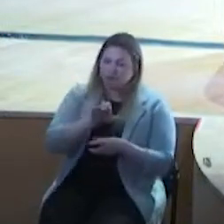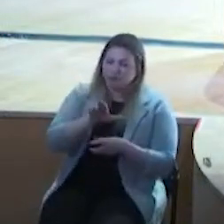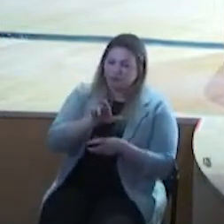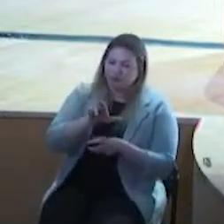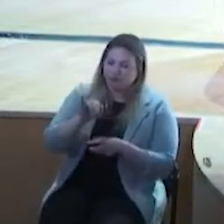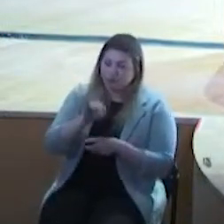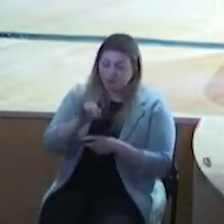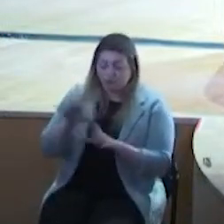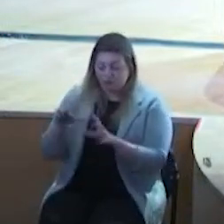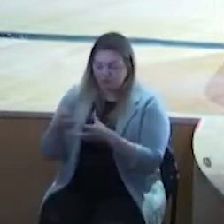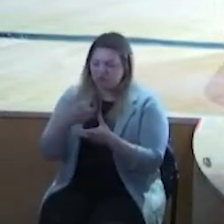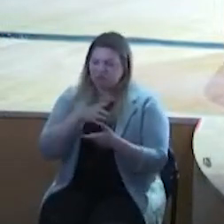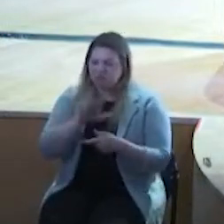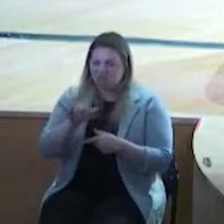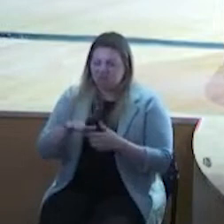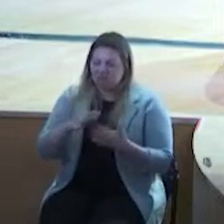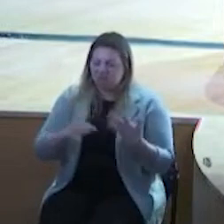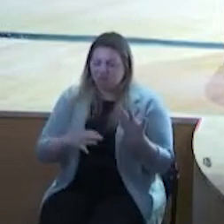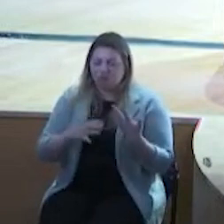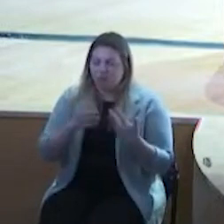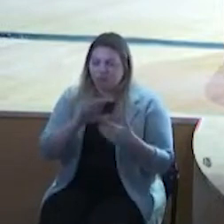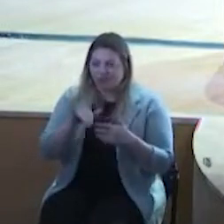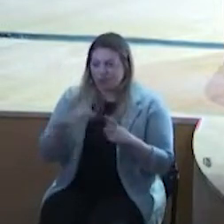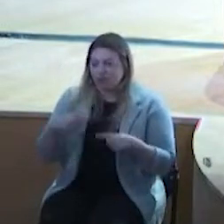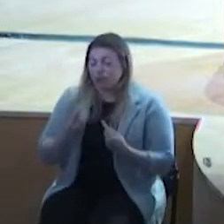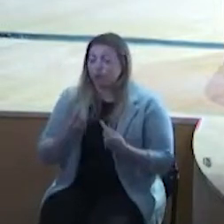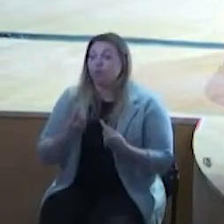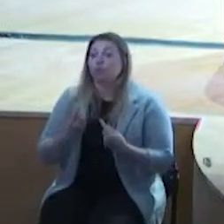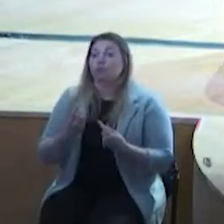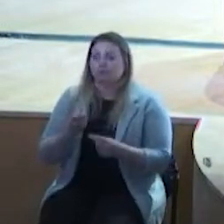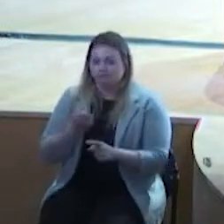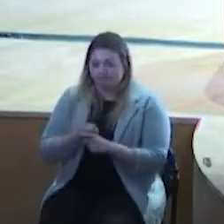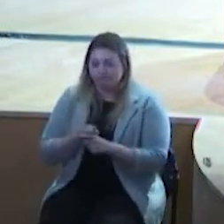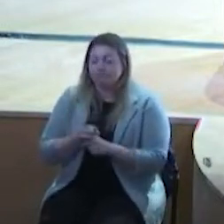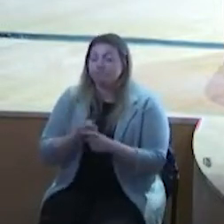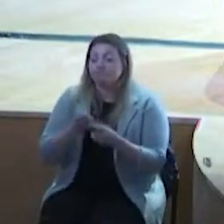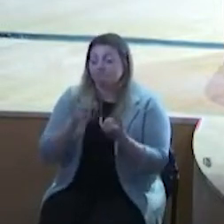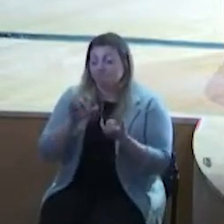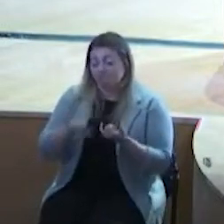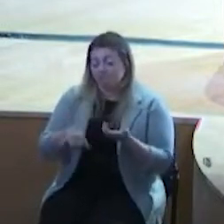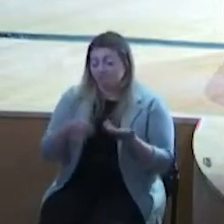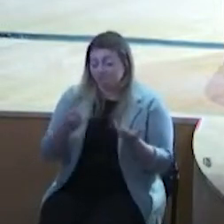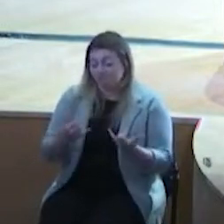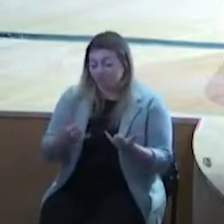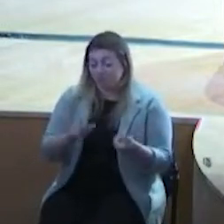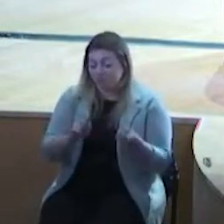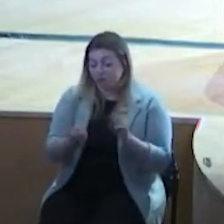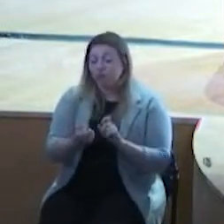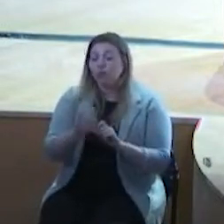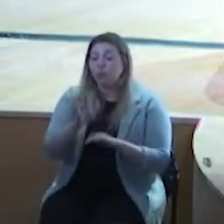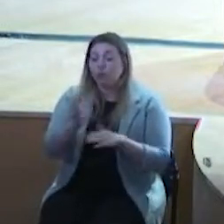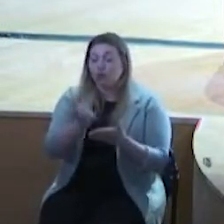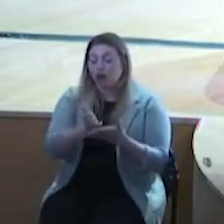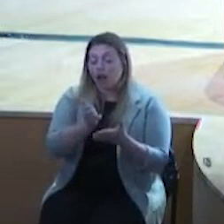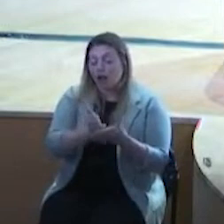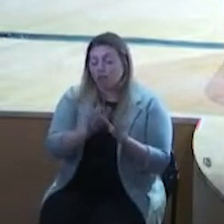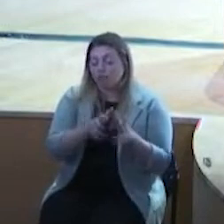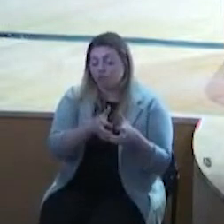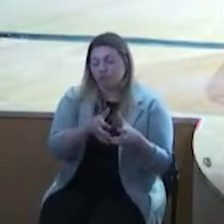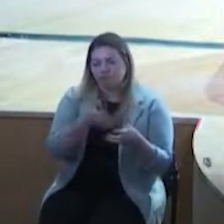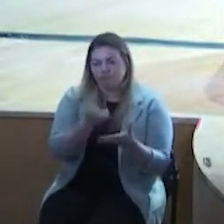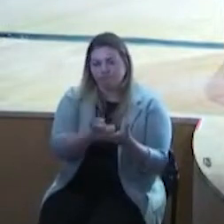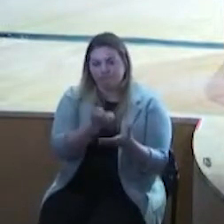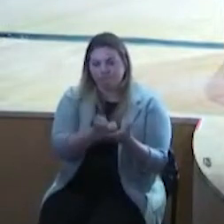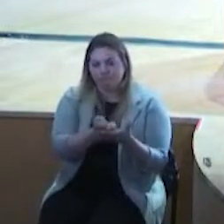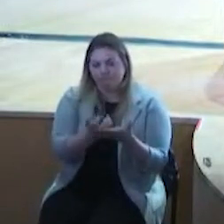So that will help the tribes economically. As I said